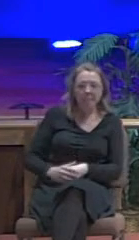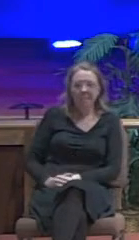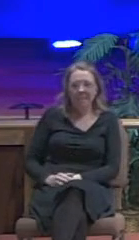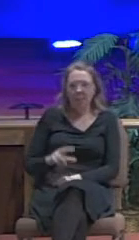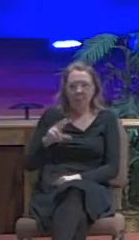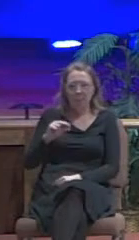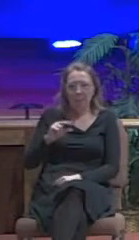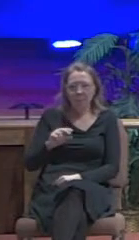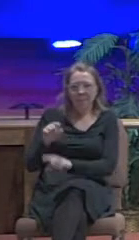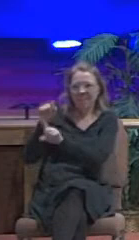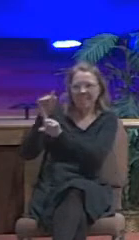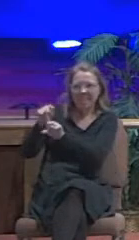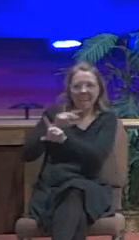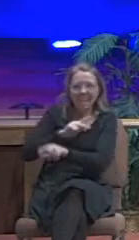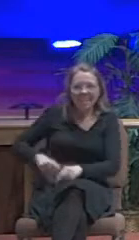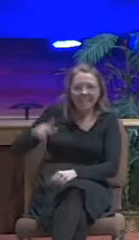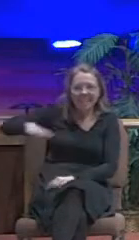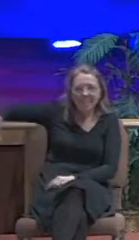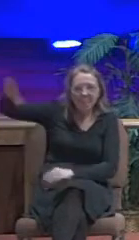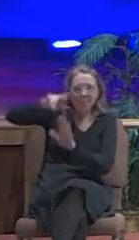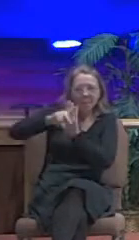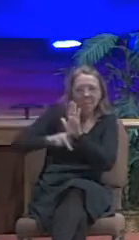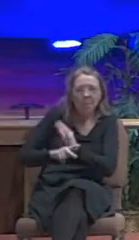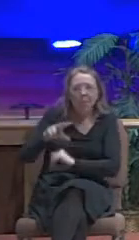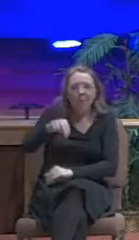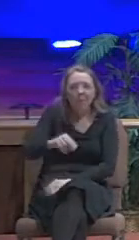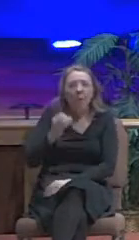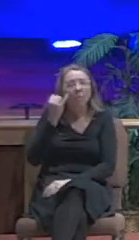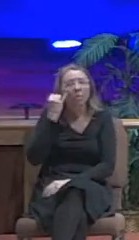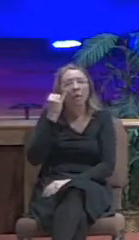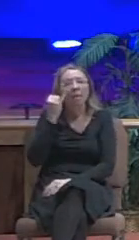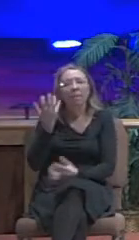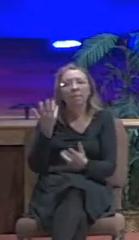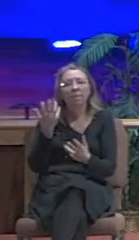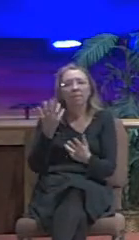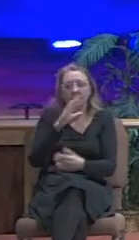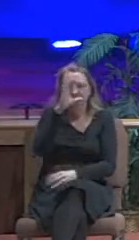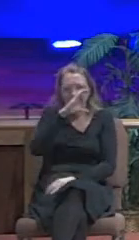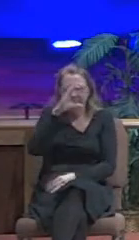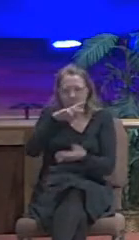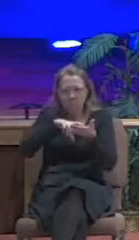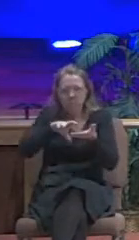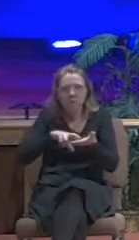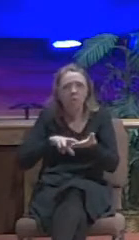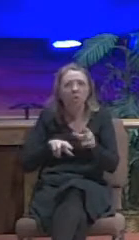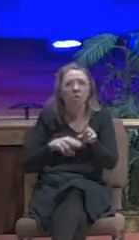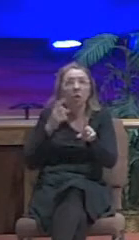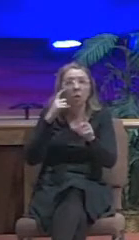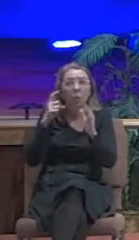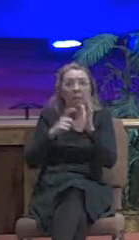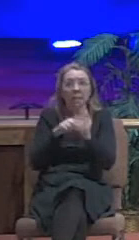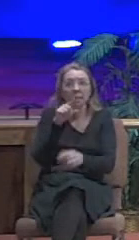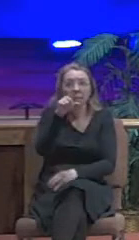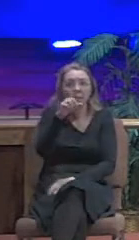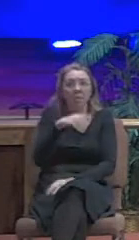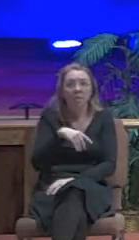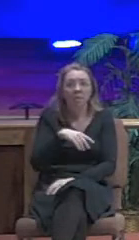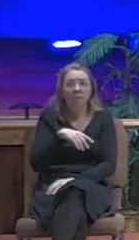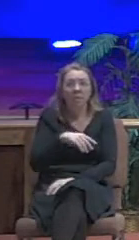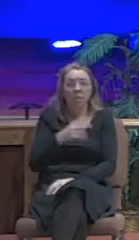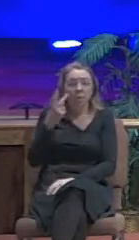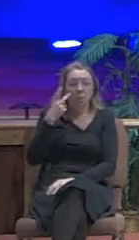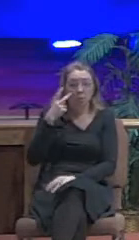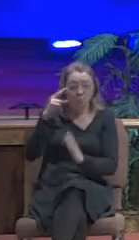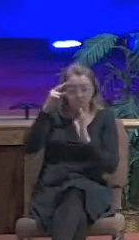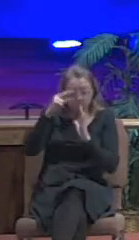No. So again, if you look up there, that's why it's so important when we read the scriptures that we really fully understand